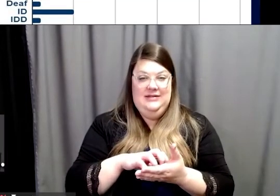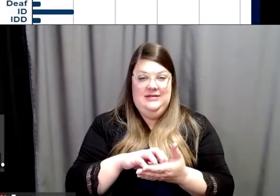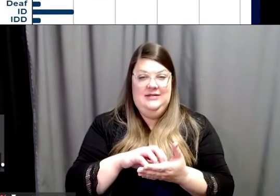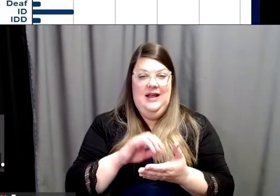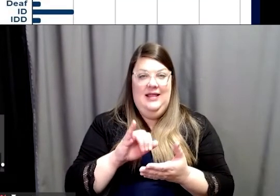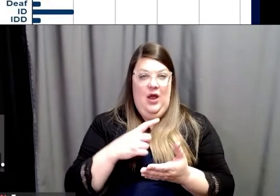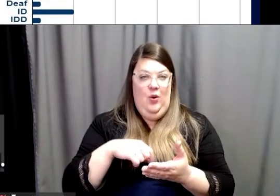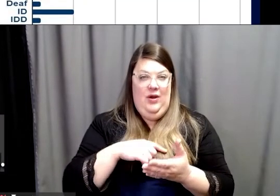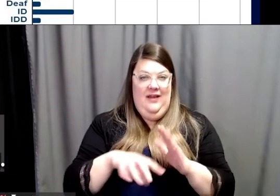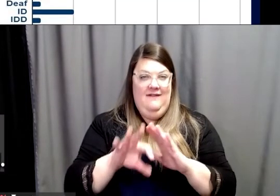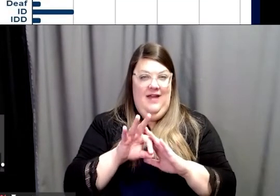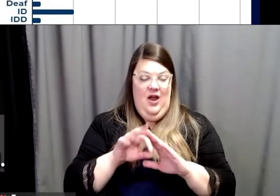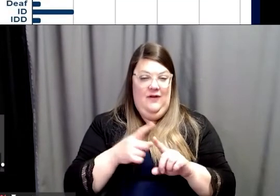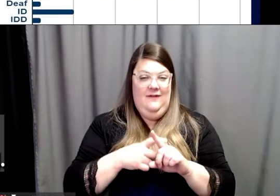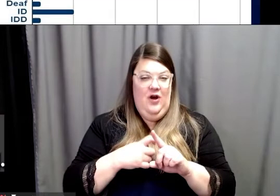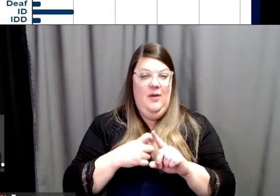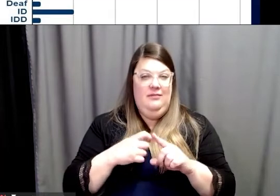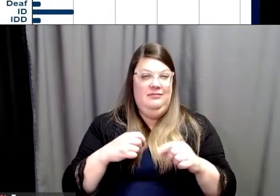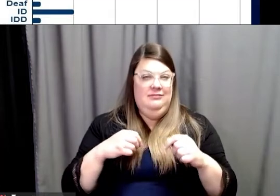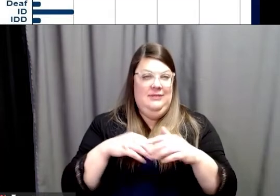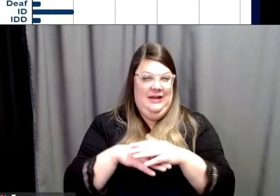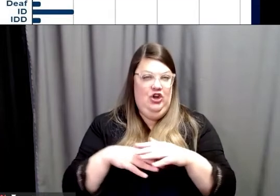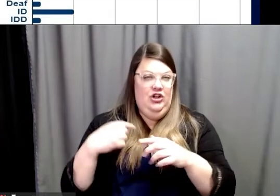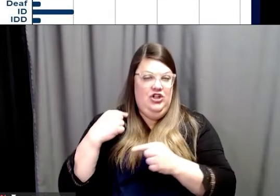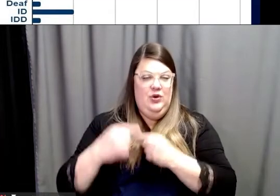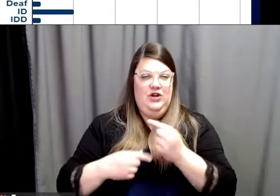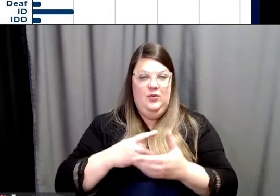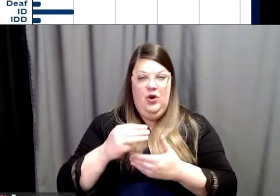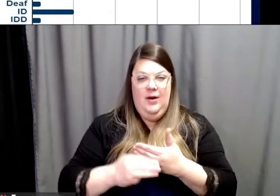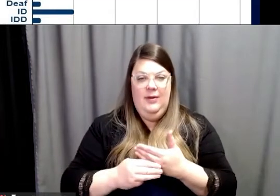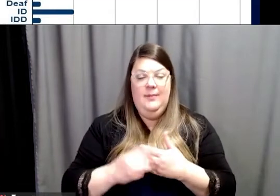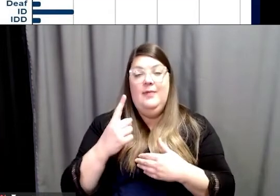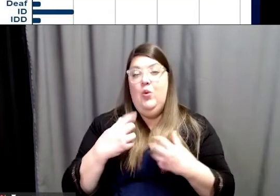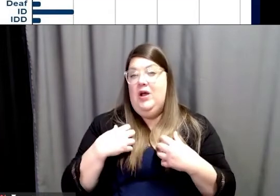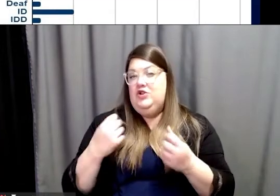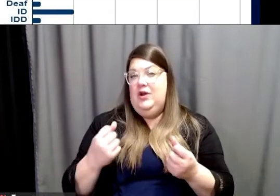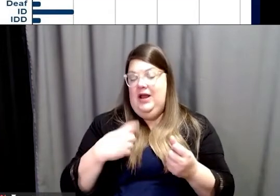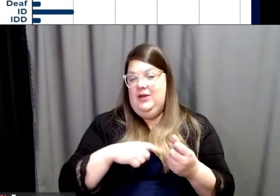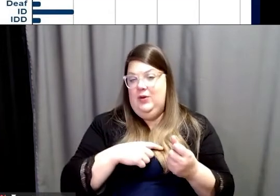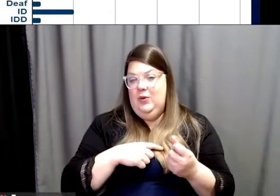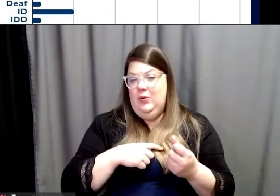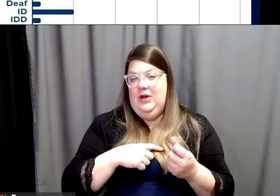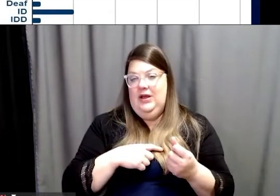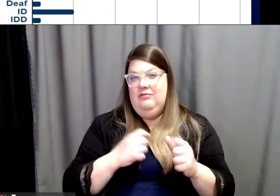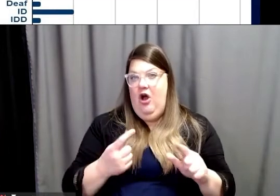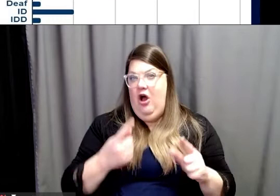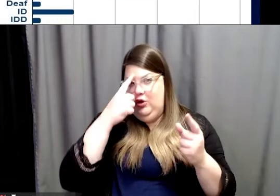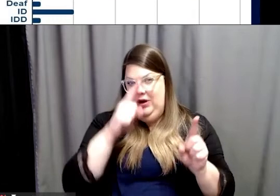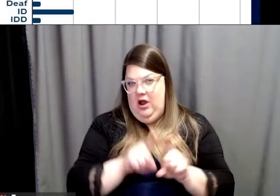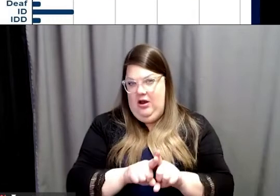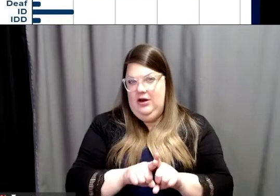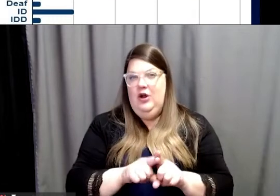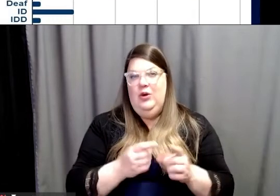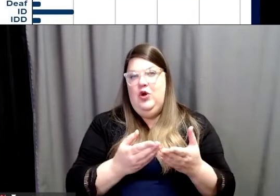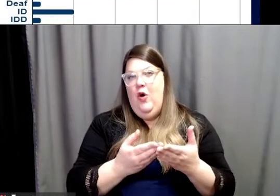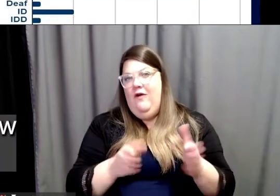we found from intergenerational programming. So one strength that we all agreed on was the